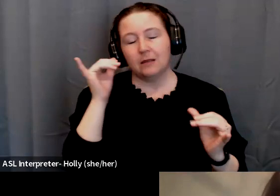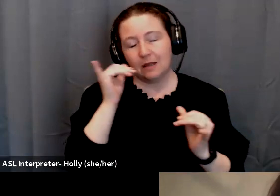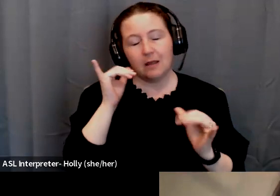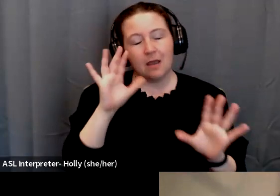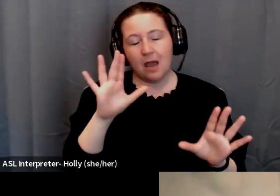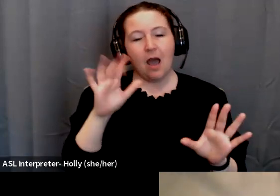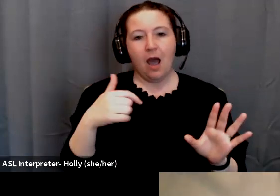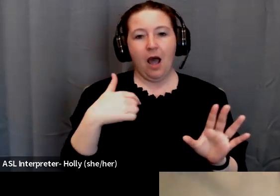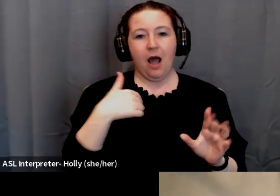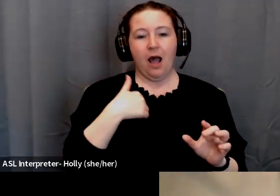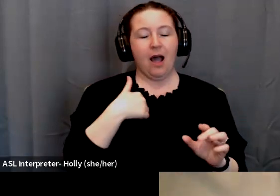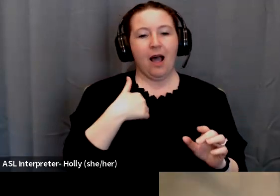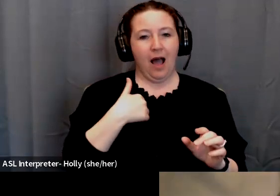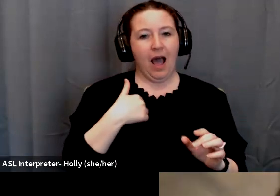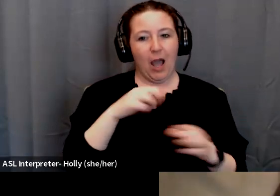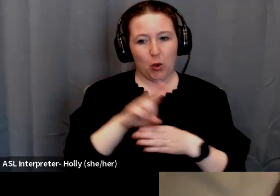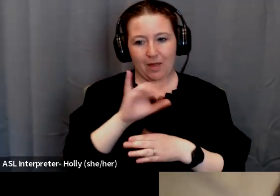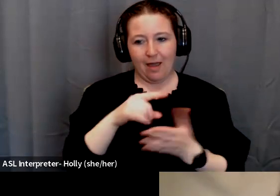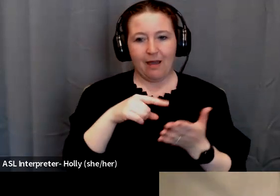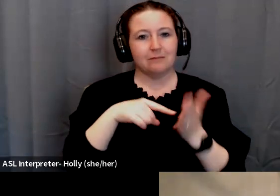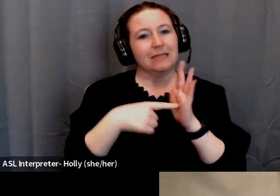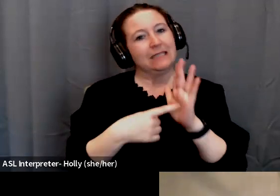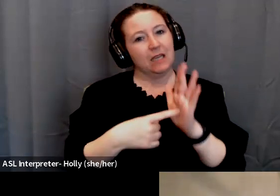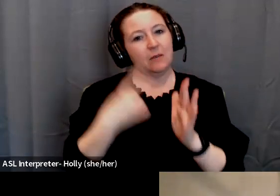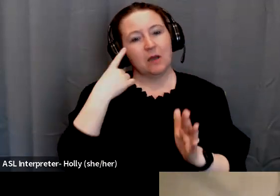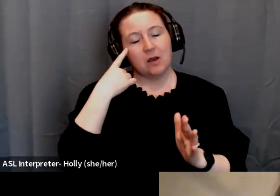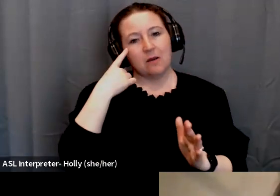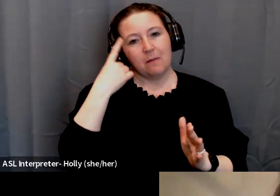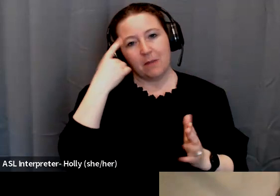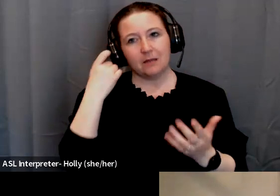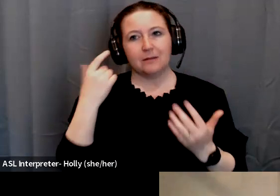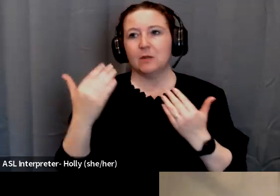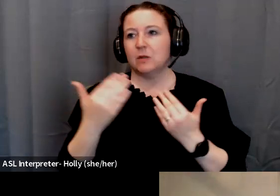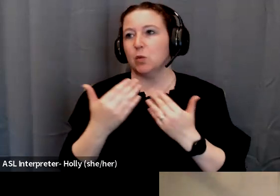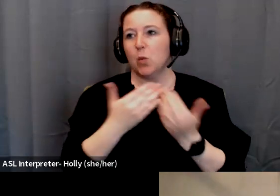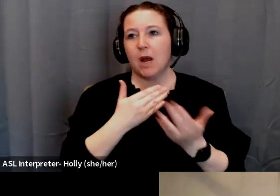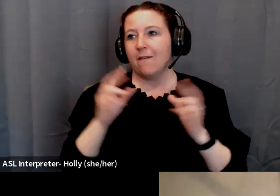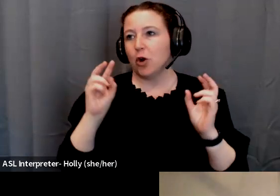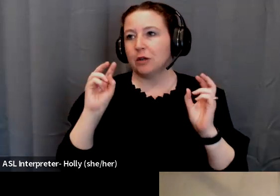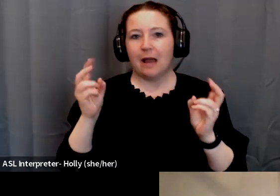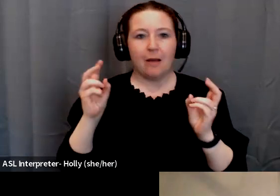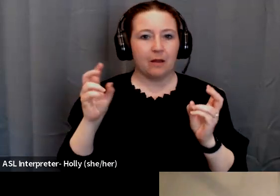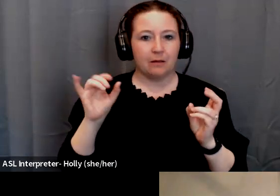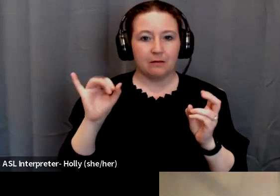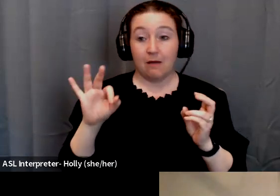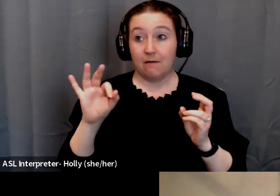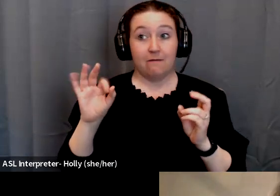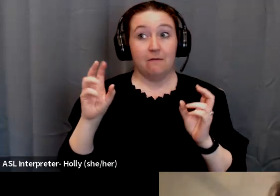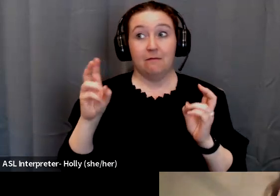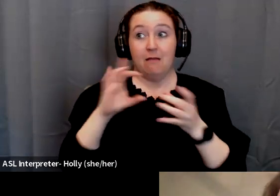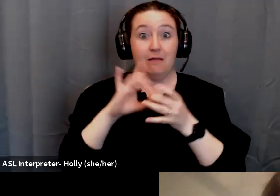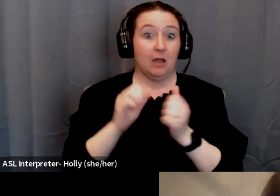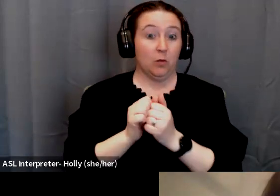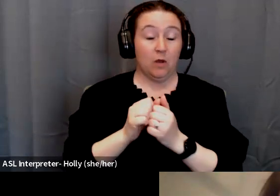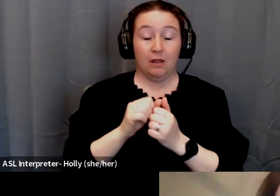is, whether you're talking about a resolution having to do with the organizational structure of your synod, or